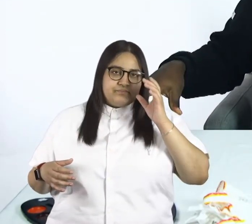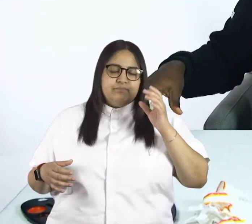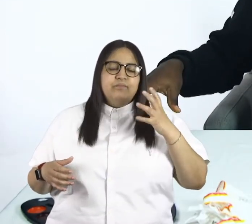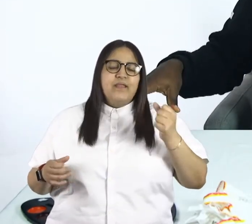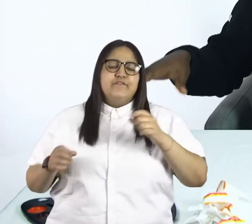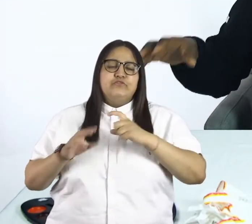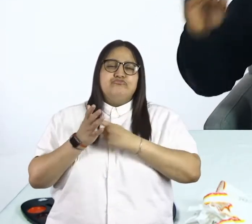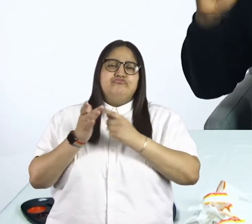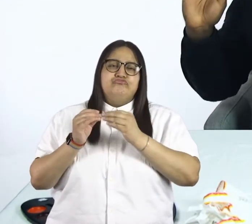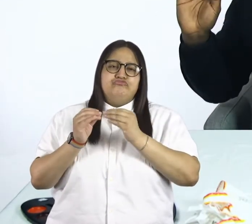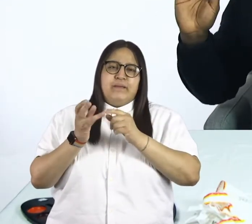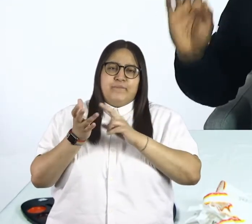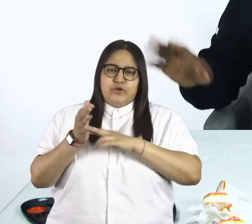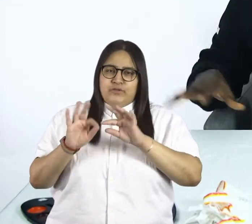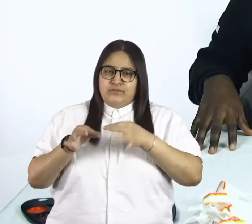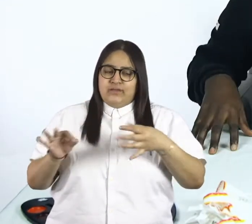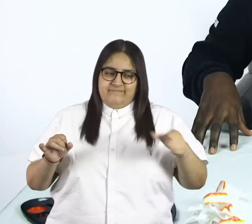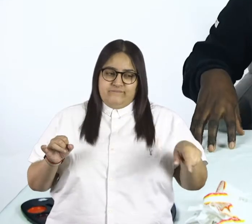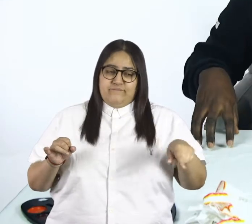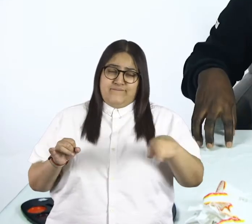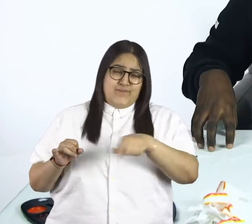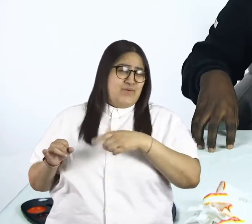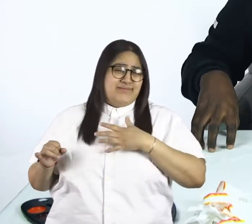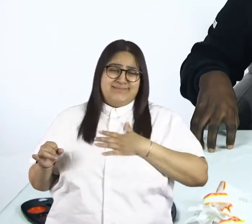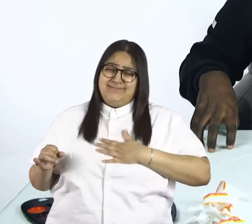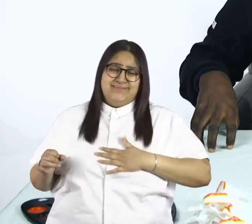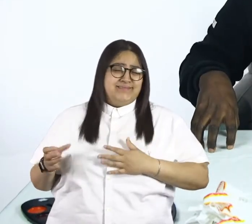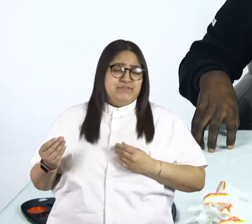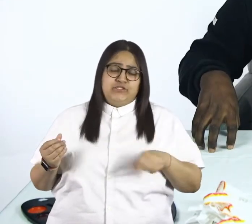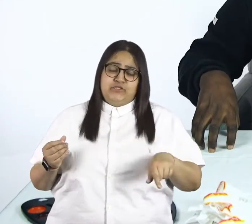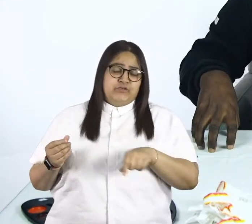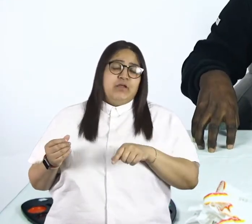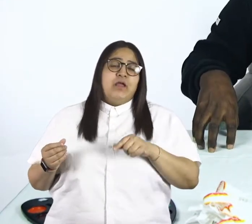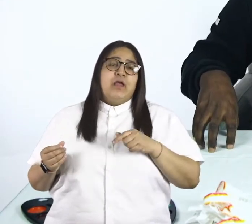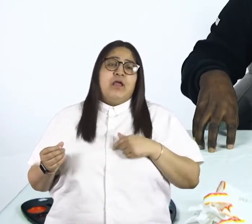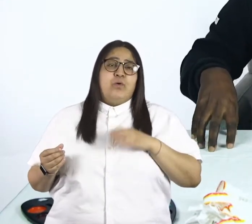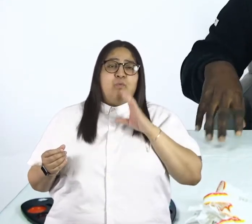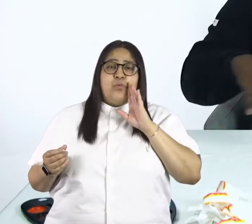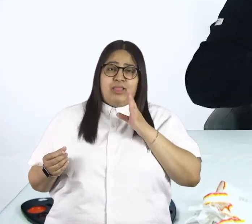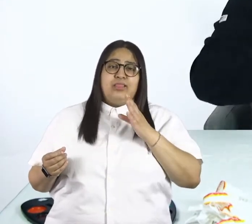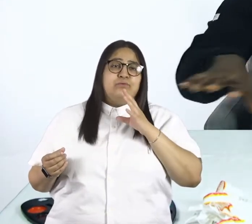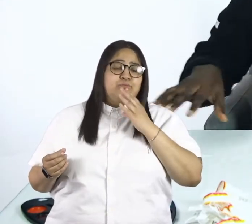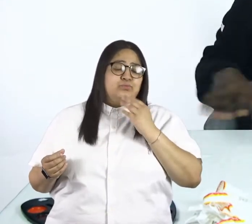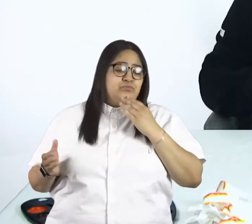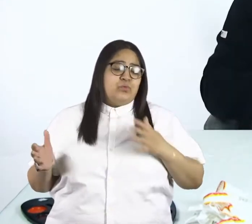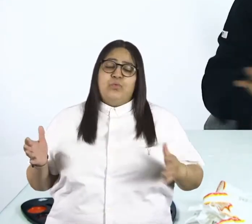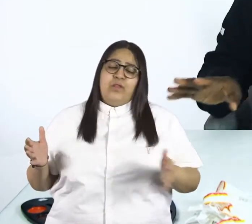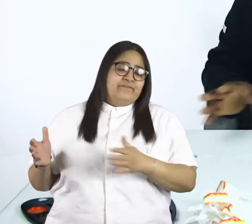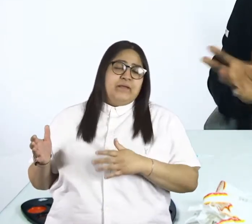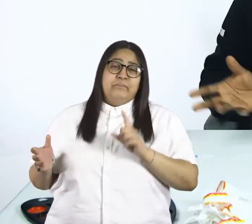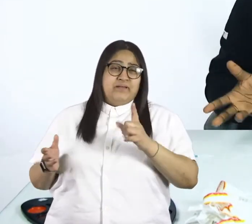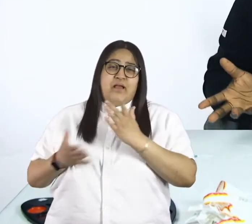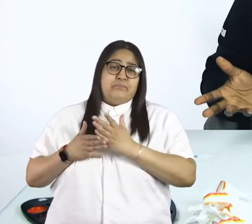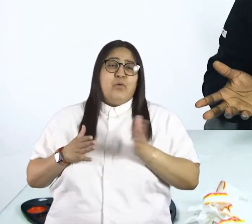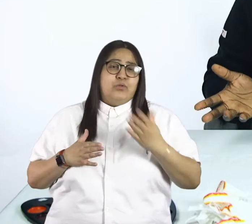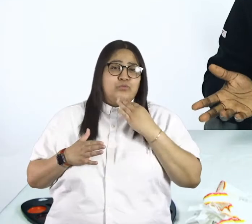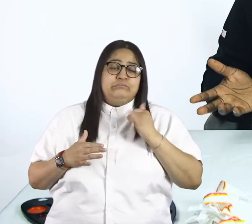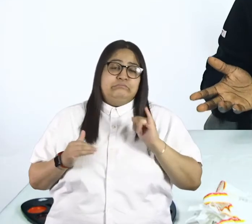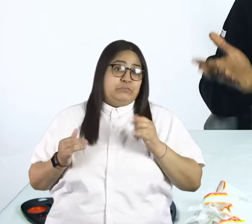as well. So that is all the materials I'll be using today. Well, not all of them, but this just gives you a generic idea of what you can